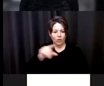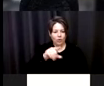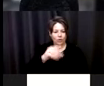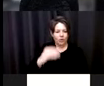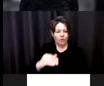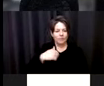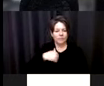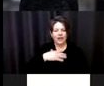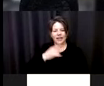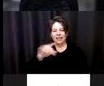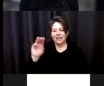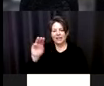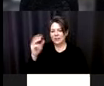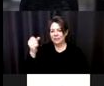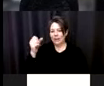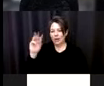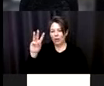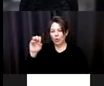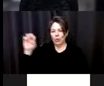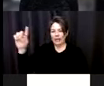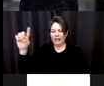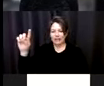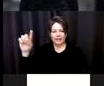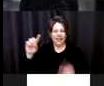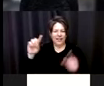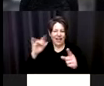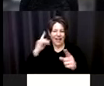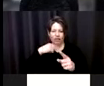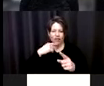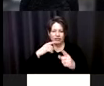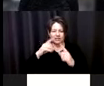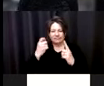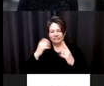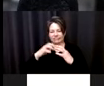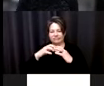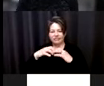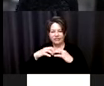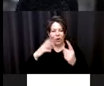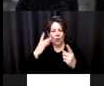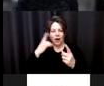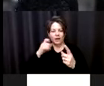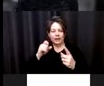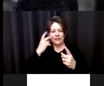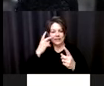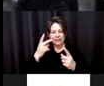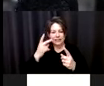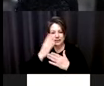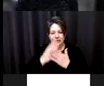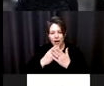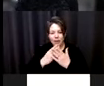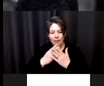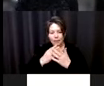And I love this milkweed. It's kind of desiccated right now because, as you can see in some of the